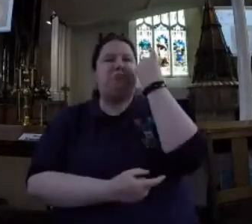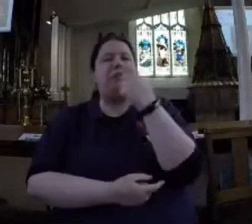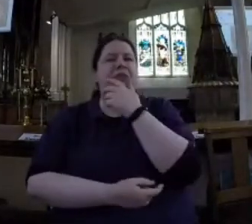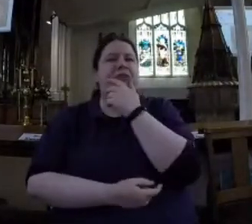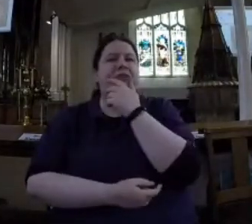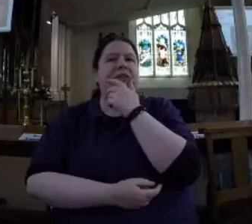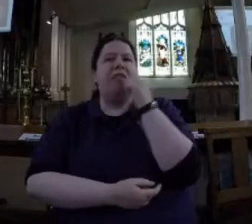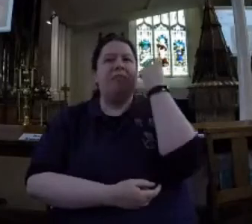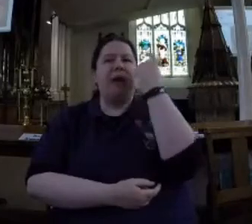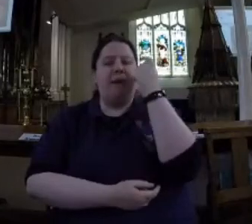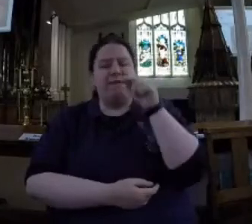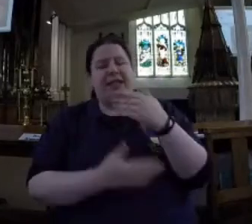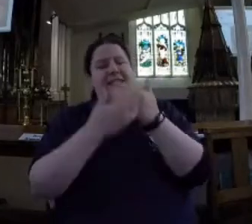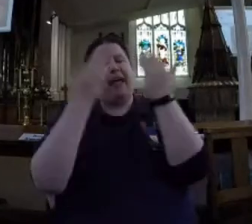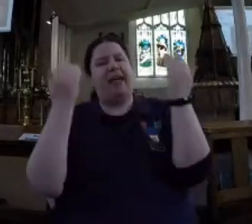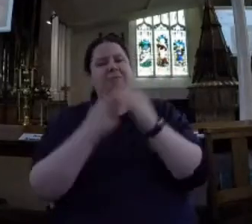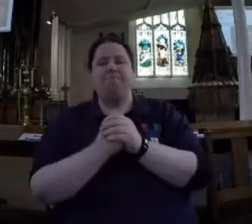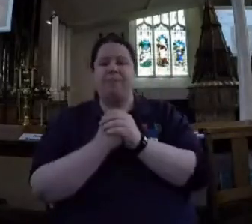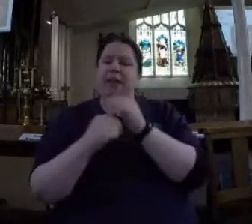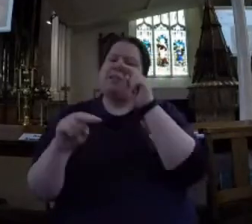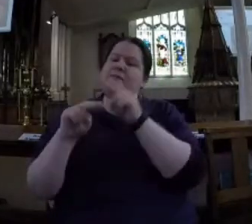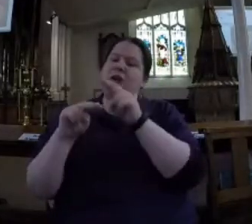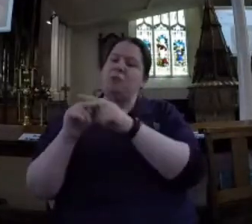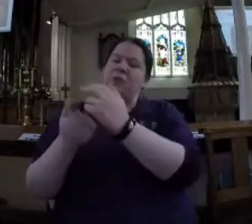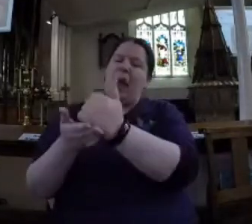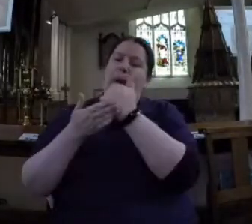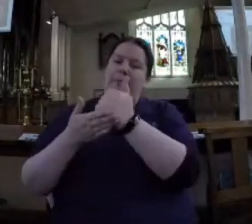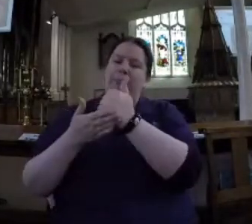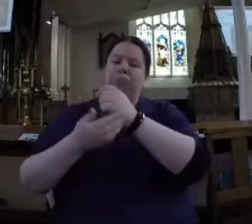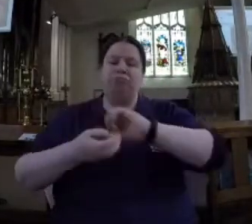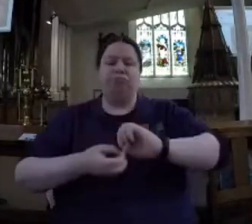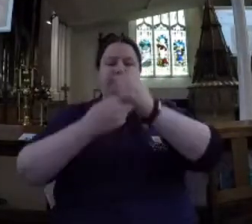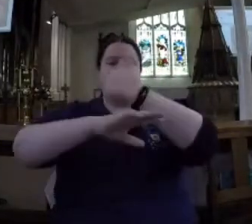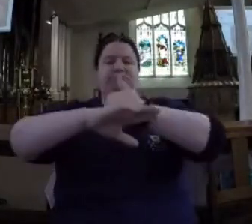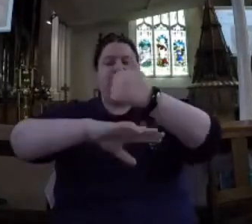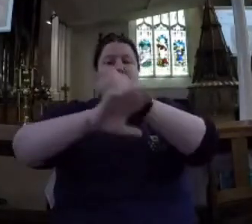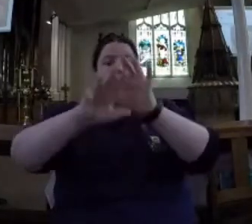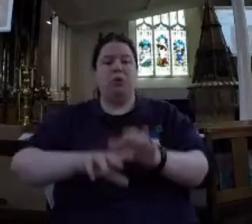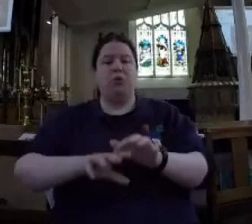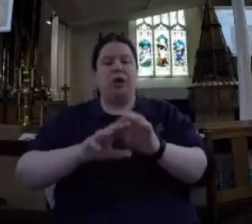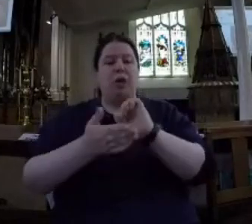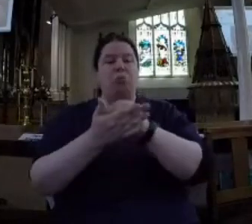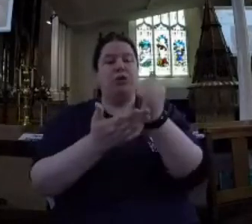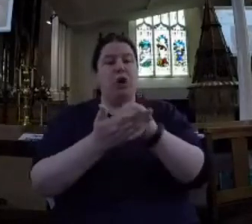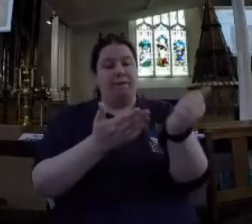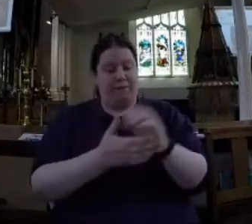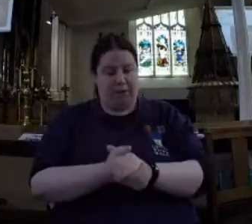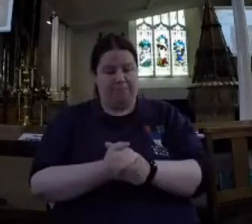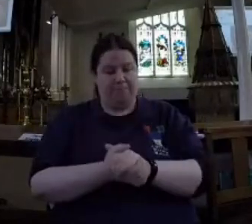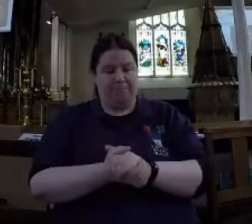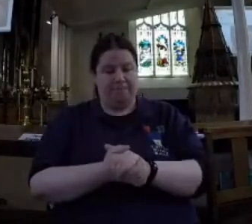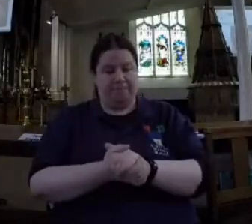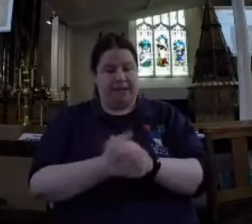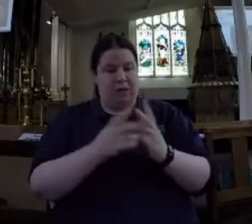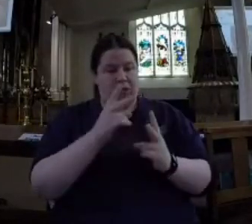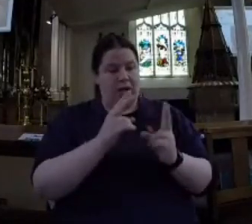about his thought for the day, his dad helped him to set it up on a computer and print out copies of it. And Johnny would then